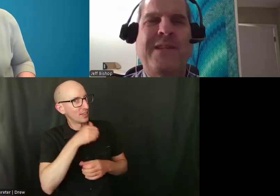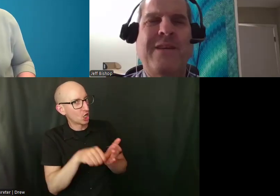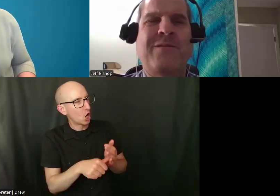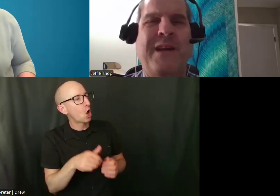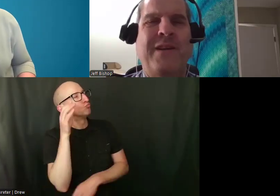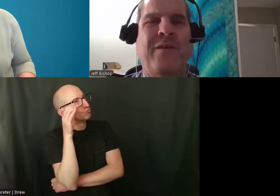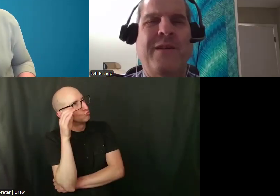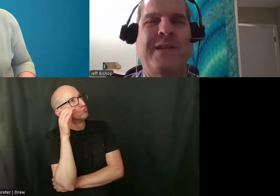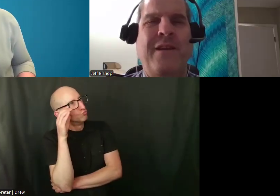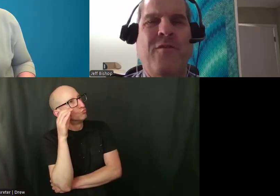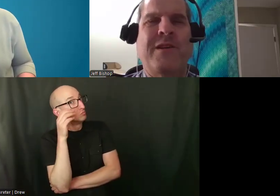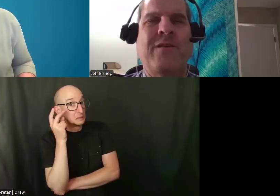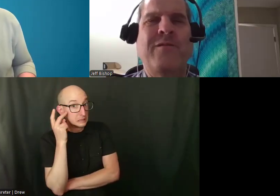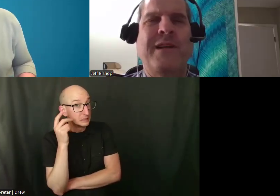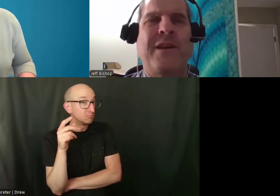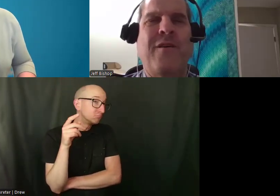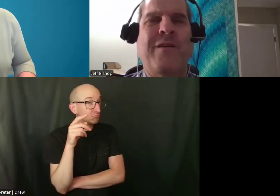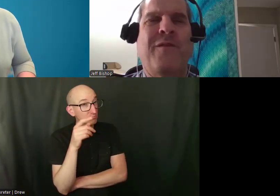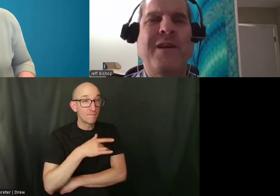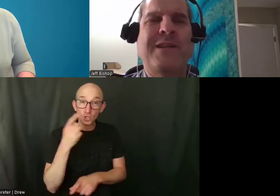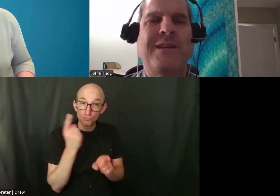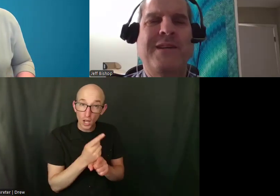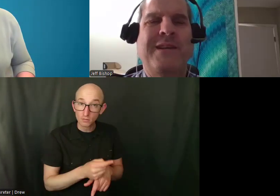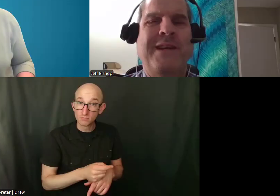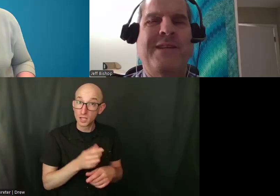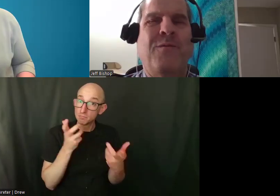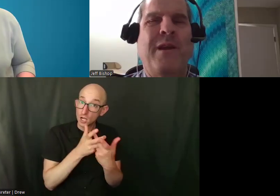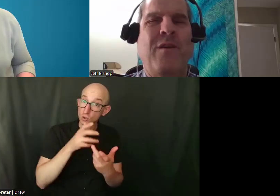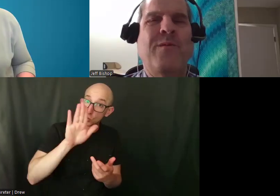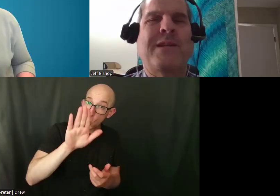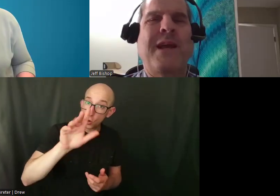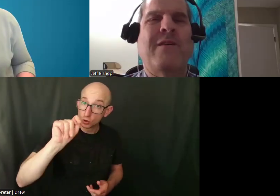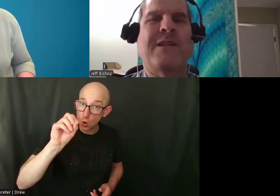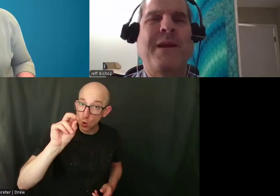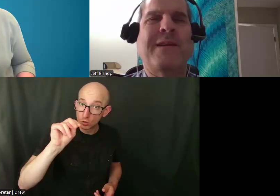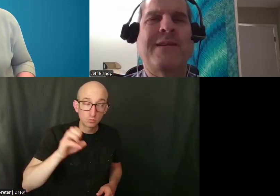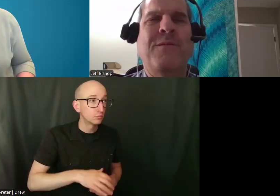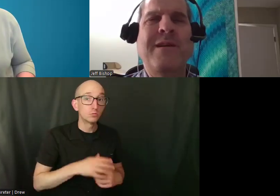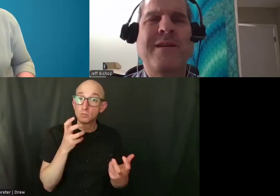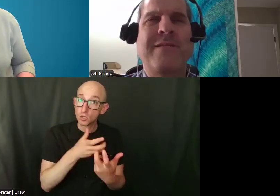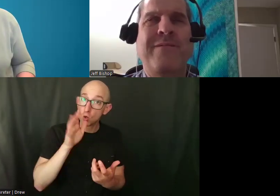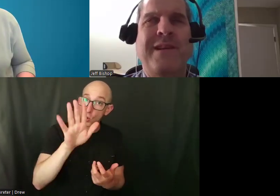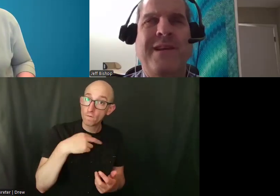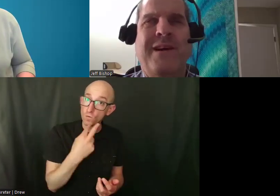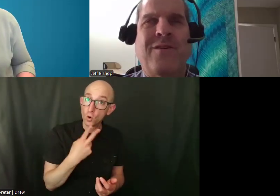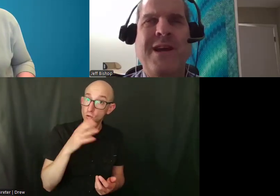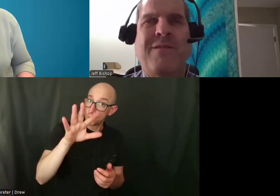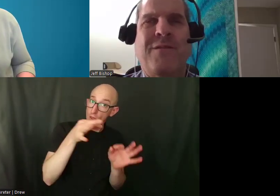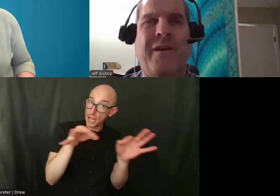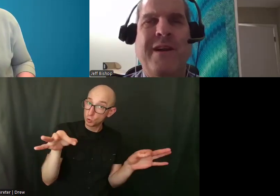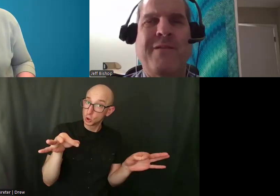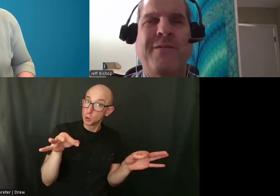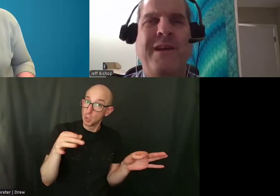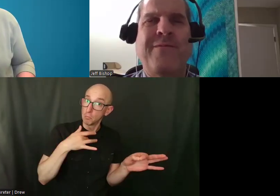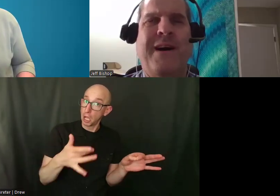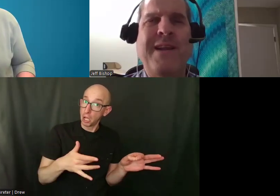see if it sounds right to you. Is it your tone? Is it your voice? Is it what you would say or speak to someone? Okay,